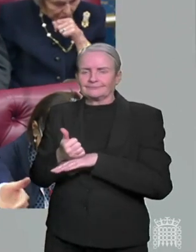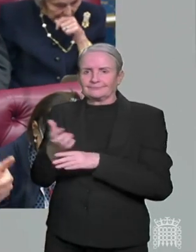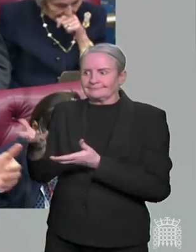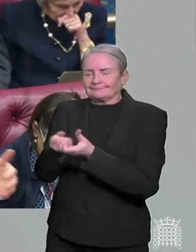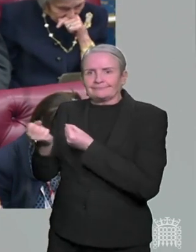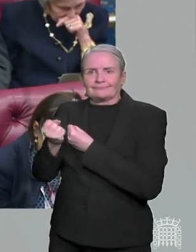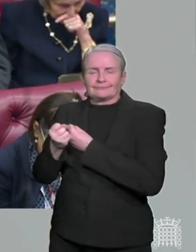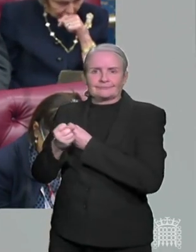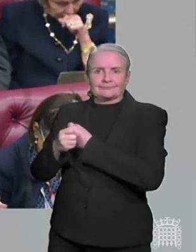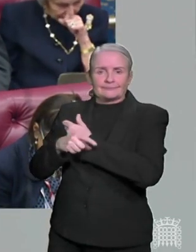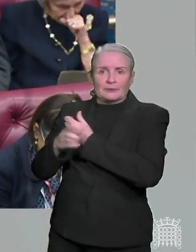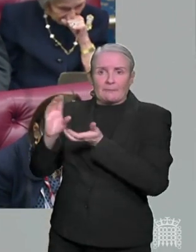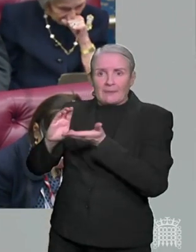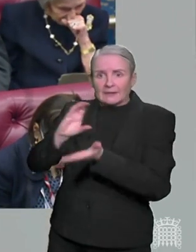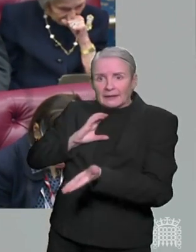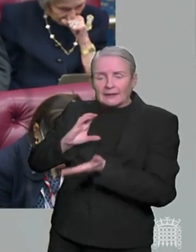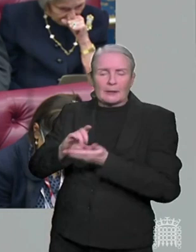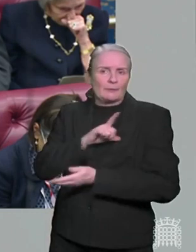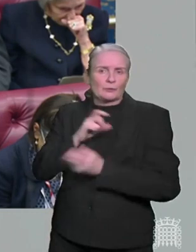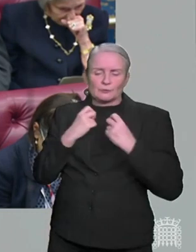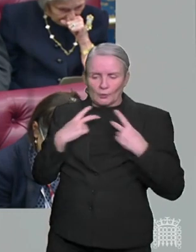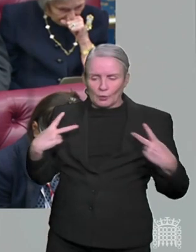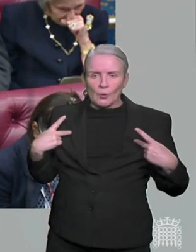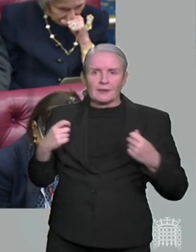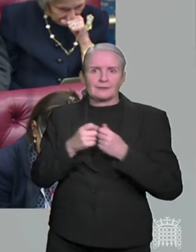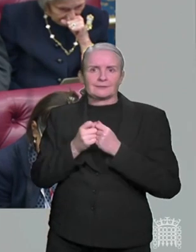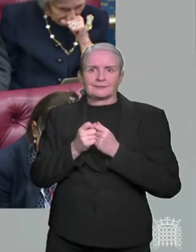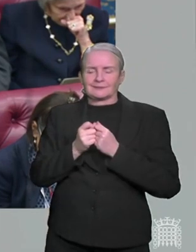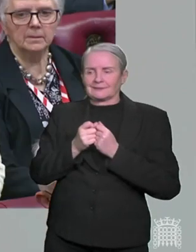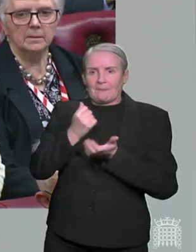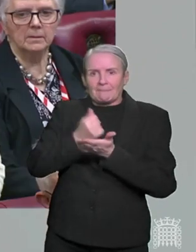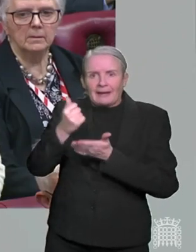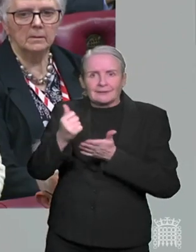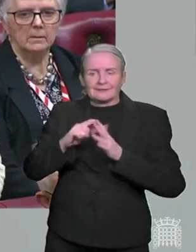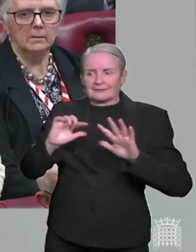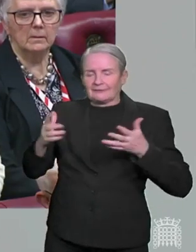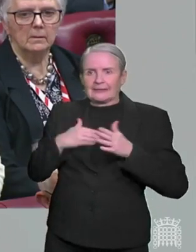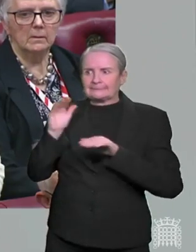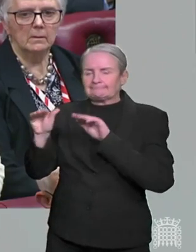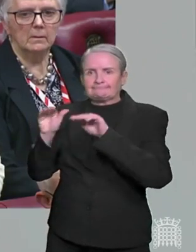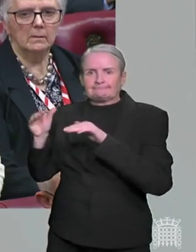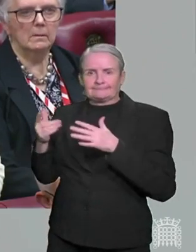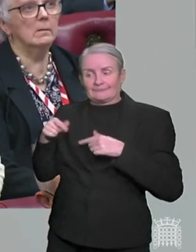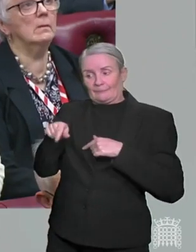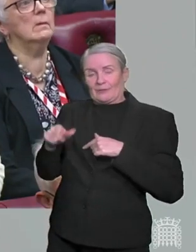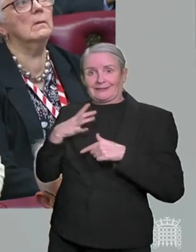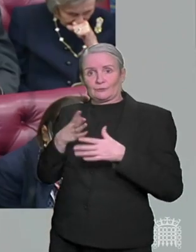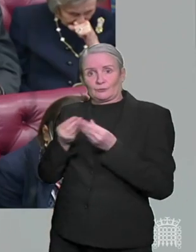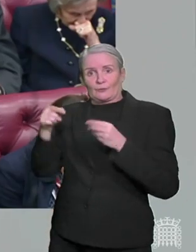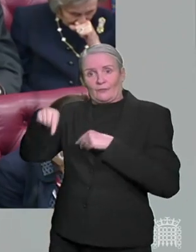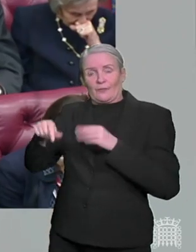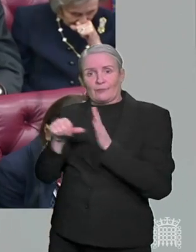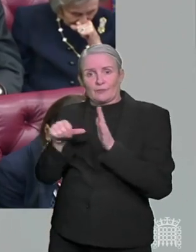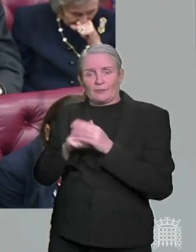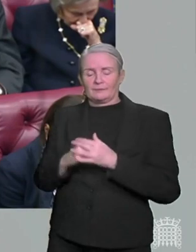and the officials and everything else. I think that's a problem which my department is trying to solve. And also, of course, in the area of debt itself,